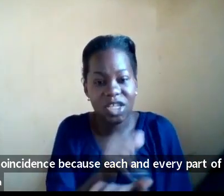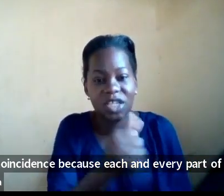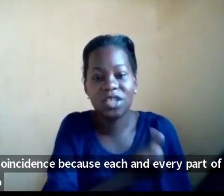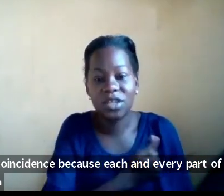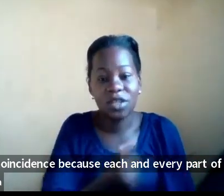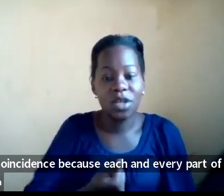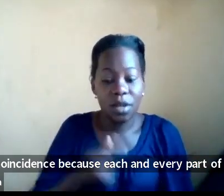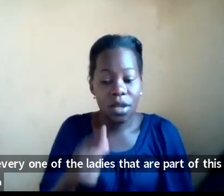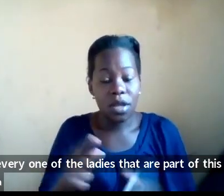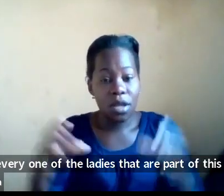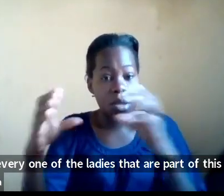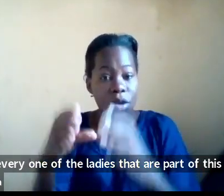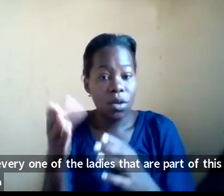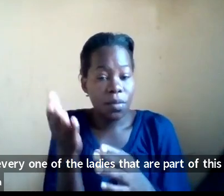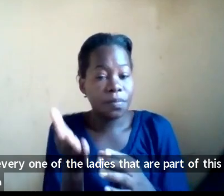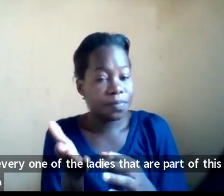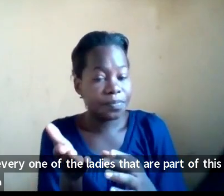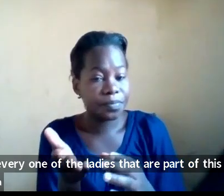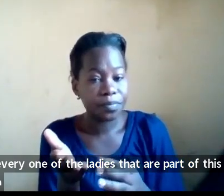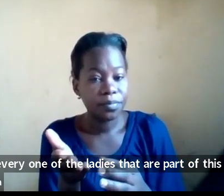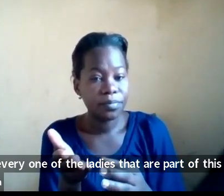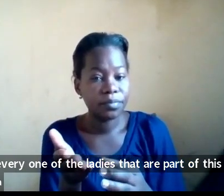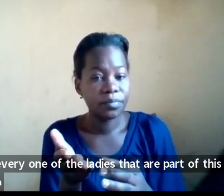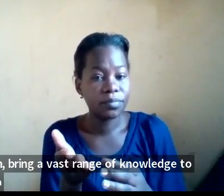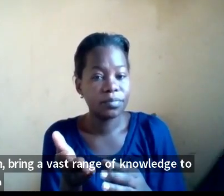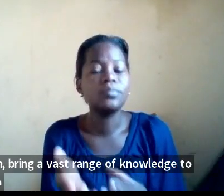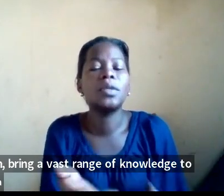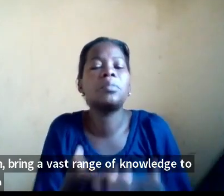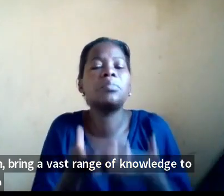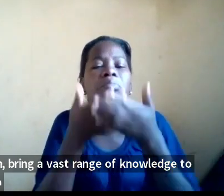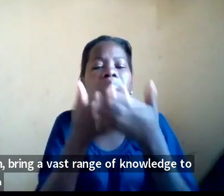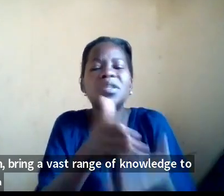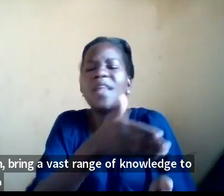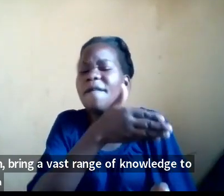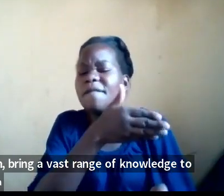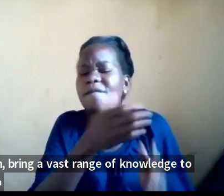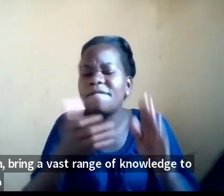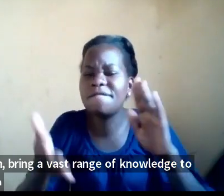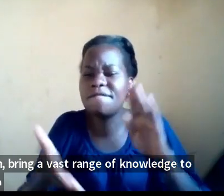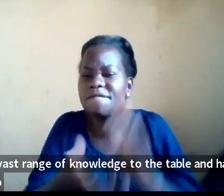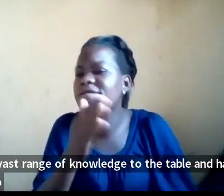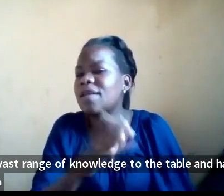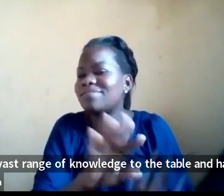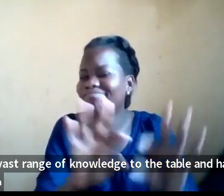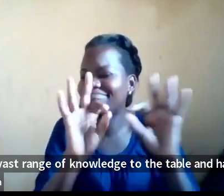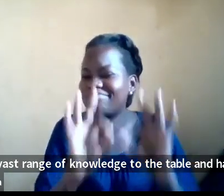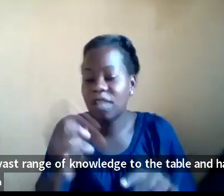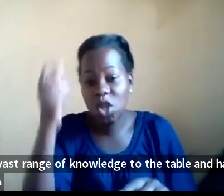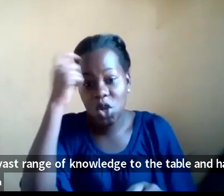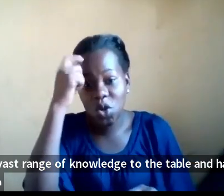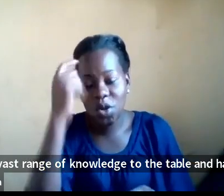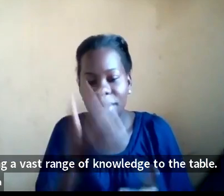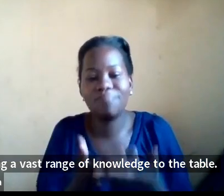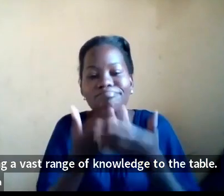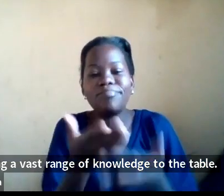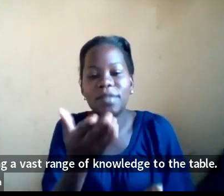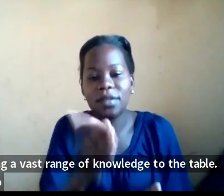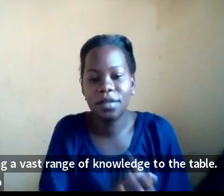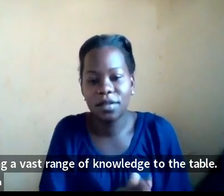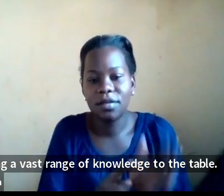team bring a vast range of knowledge to the table. And of course, without a doubt, just looking